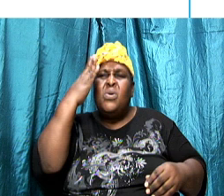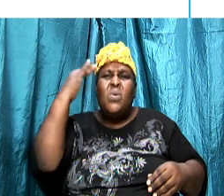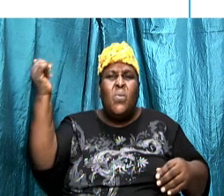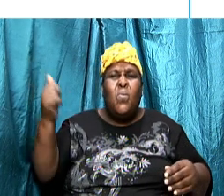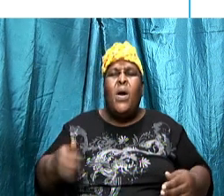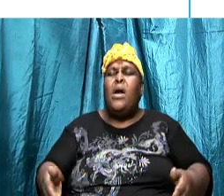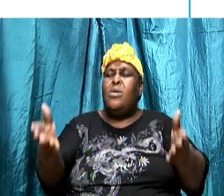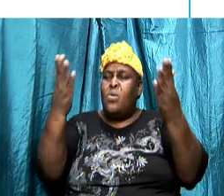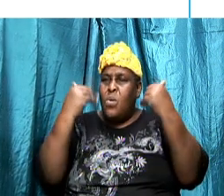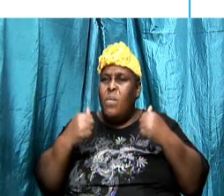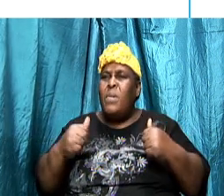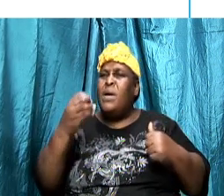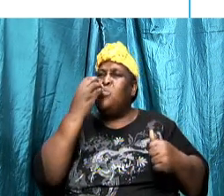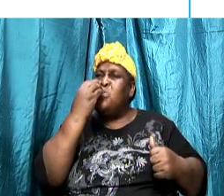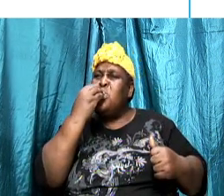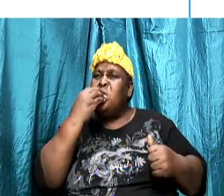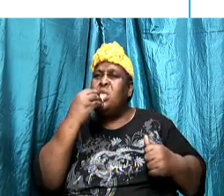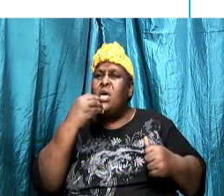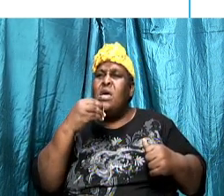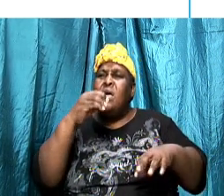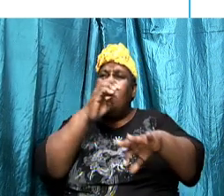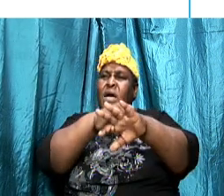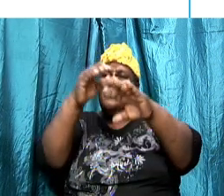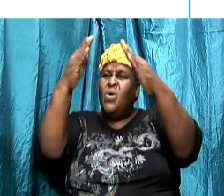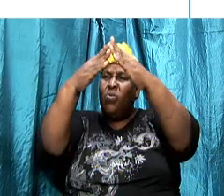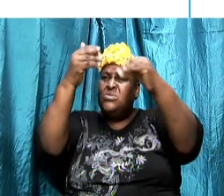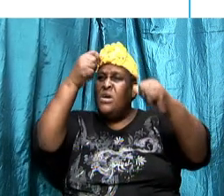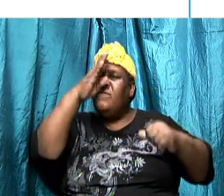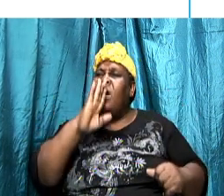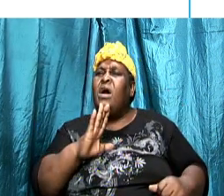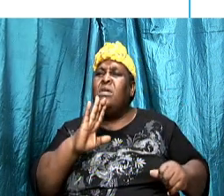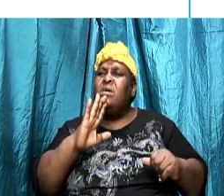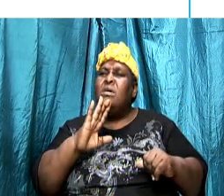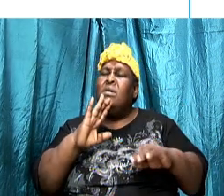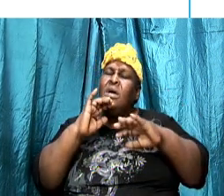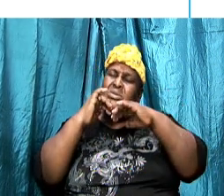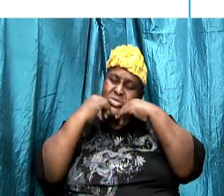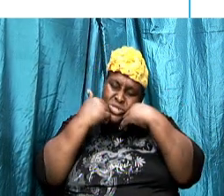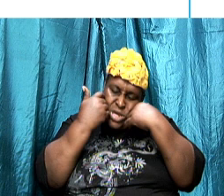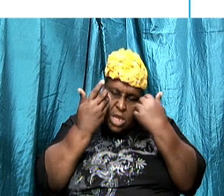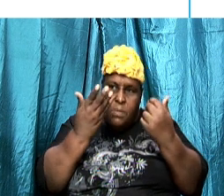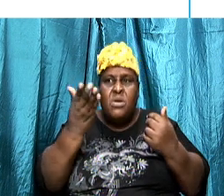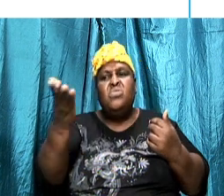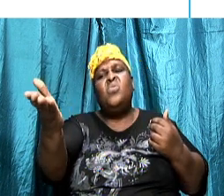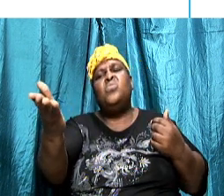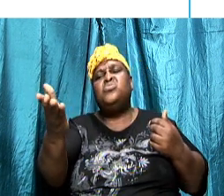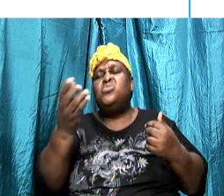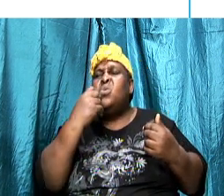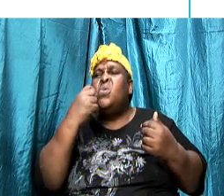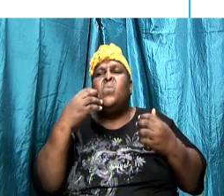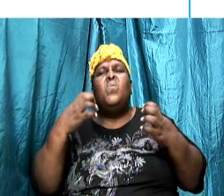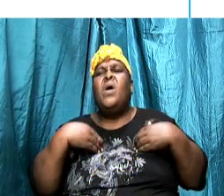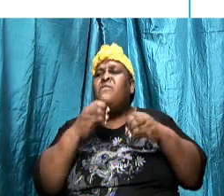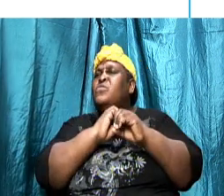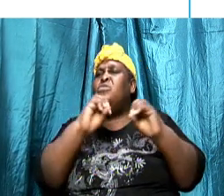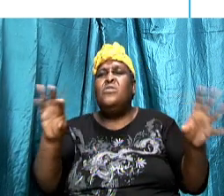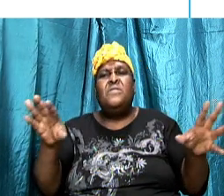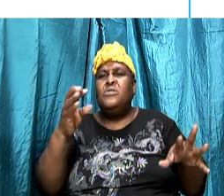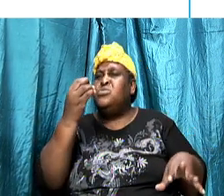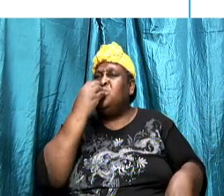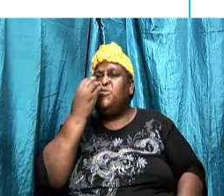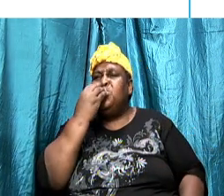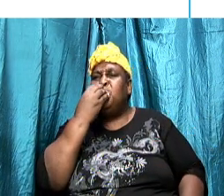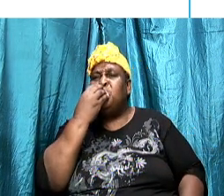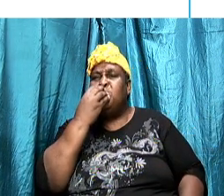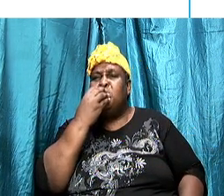and eating at the house of God and shaming those that don't have anything to eat? So Paul says, you